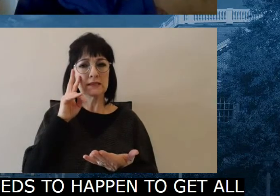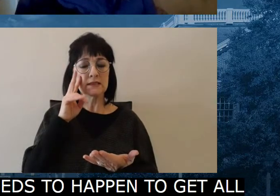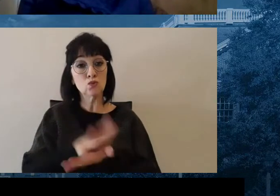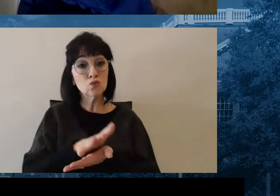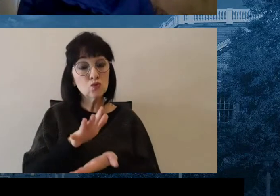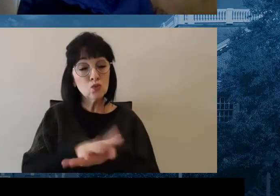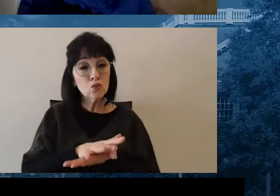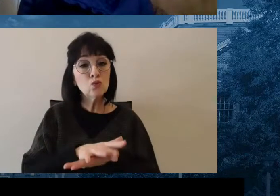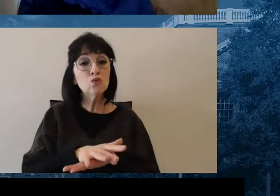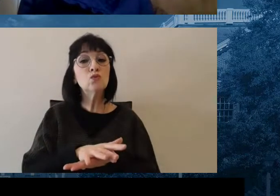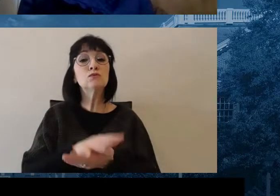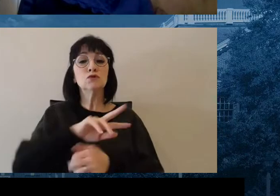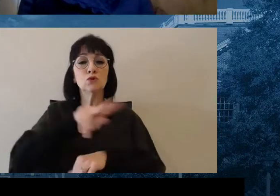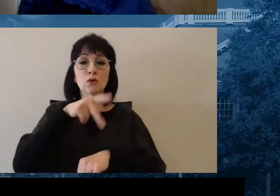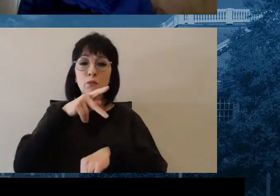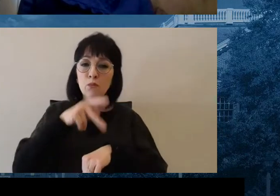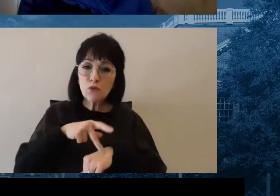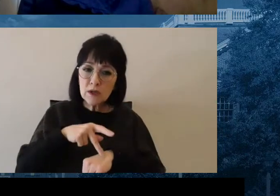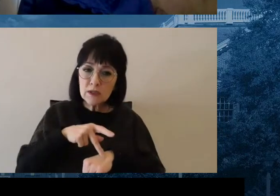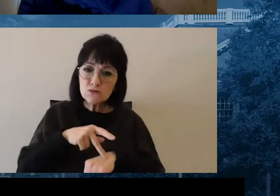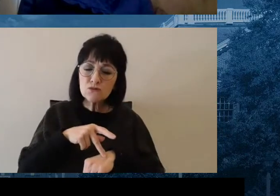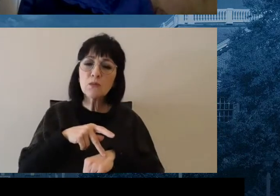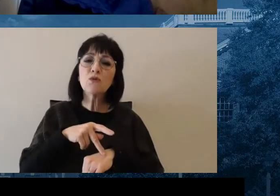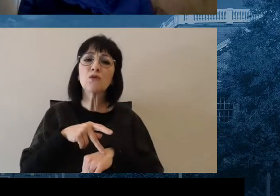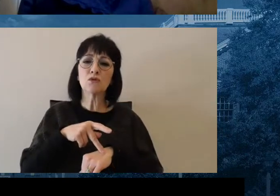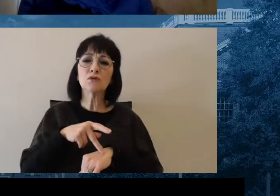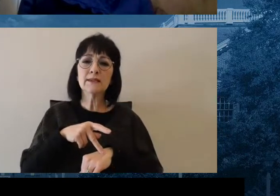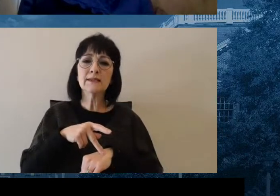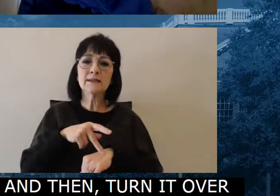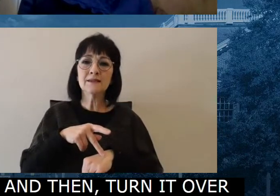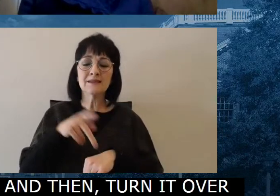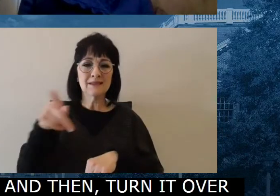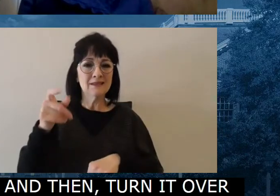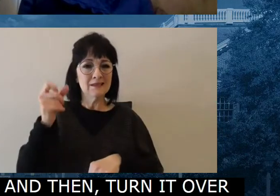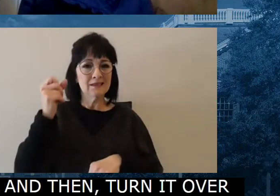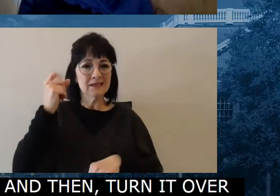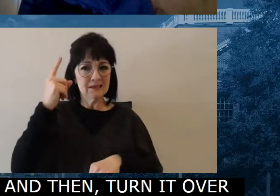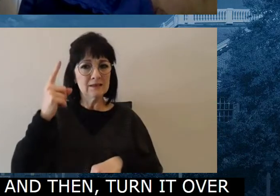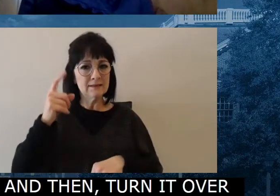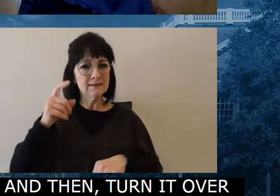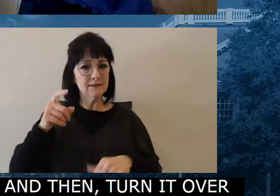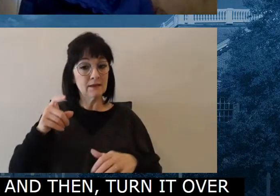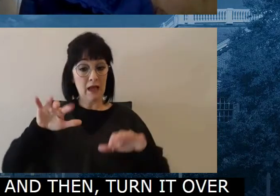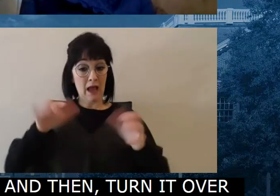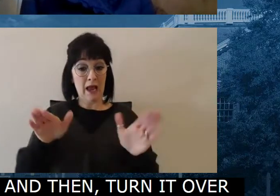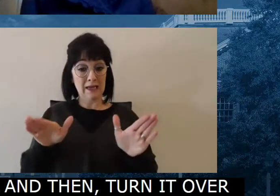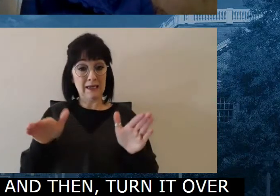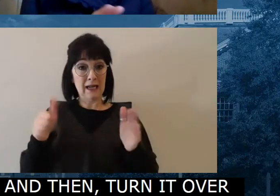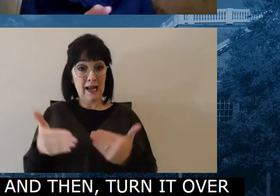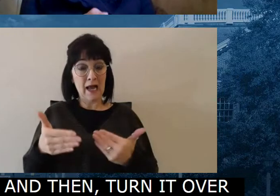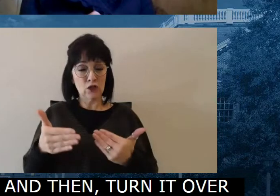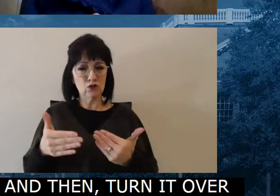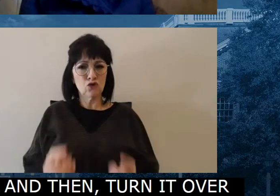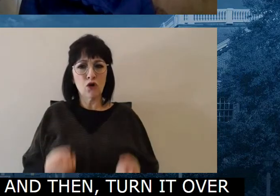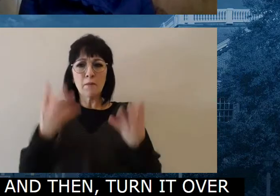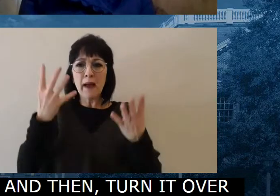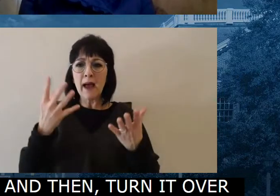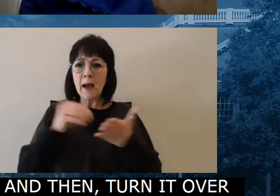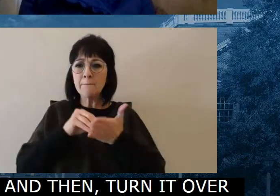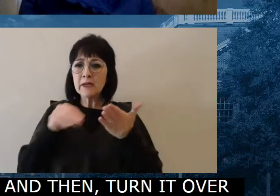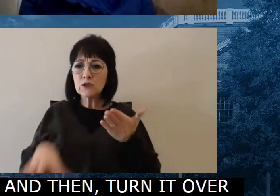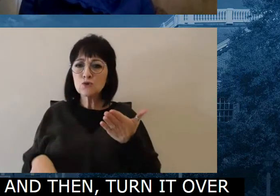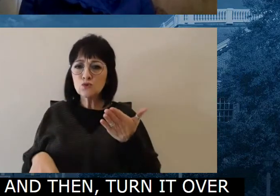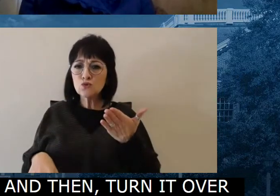and principals to be able to maintain the conditions within the classrooms, right? So 3 to 6